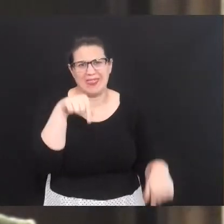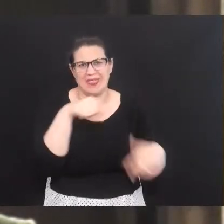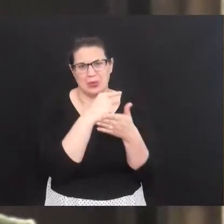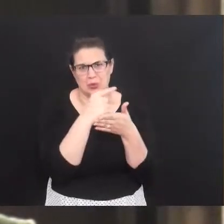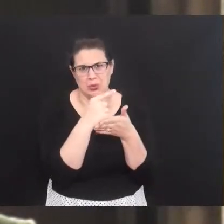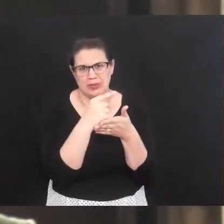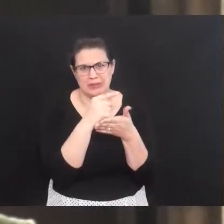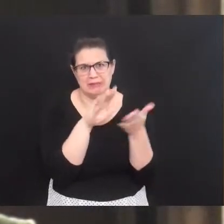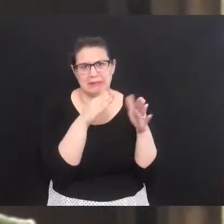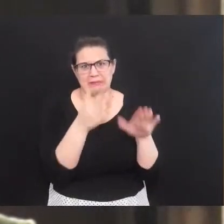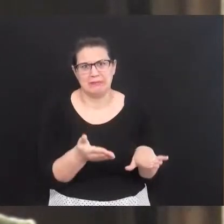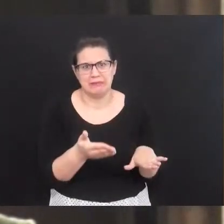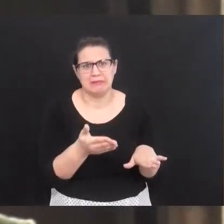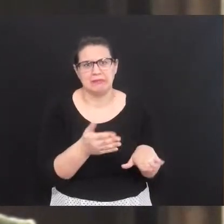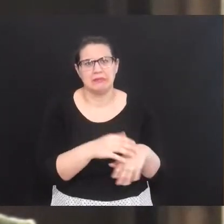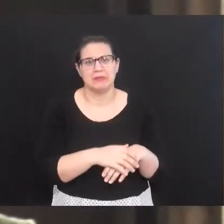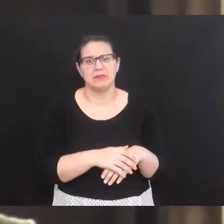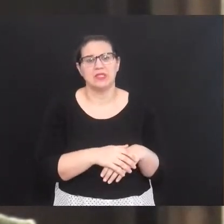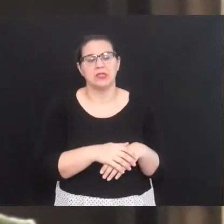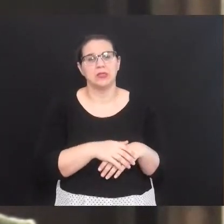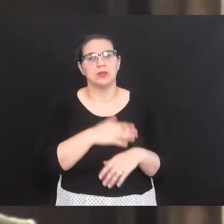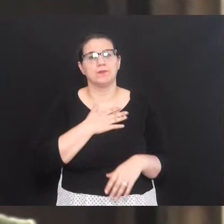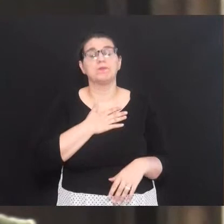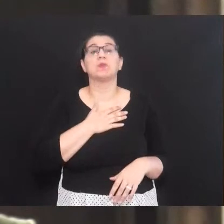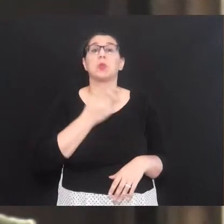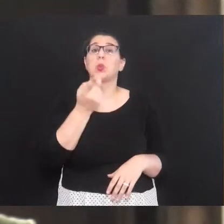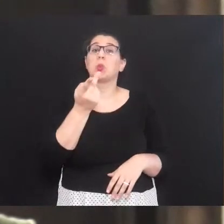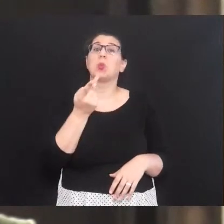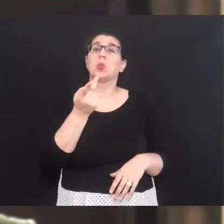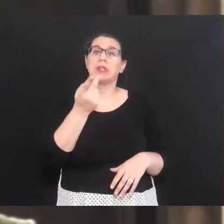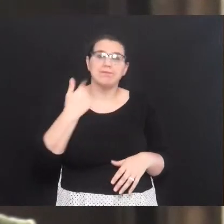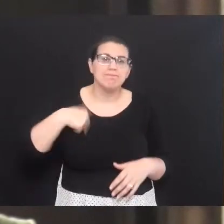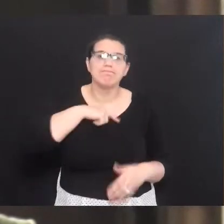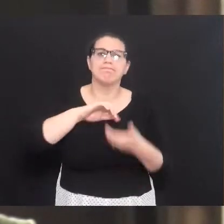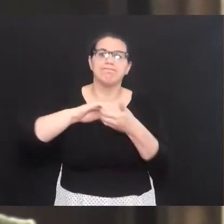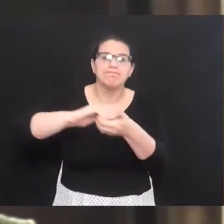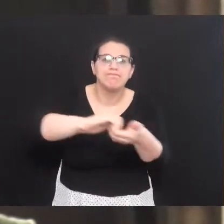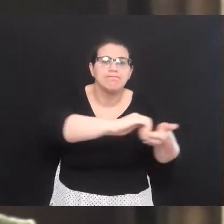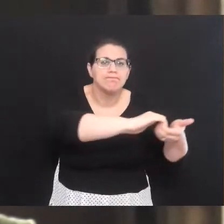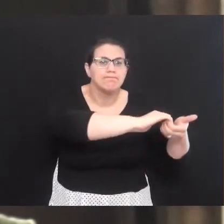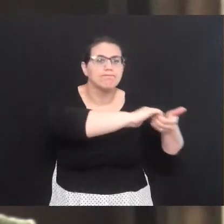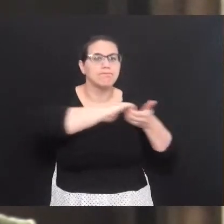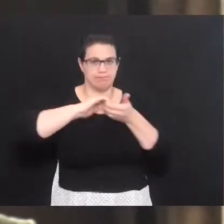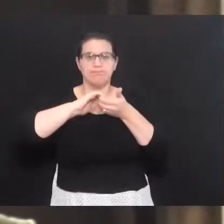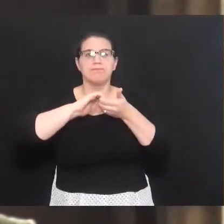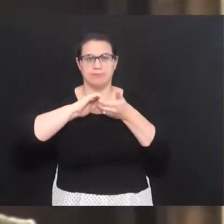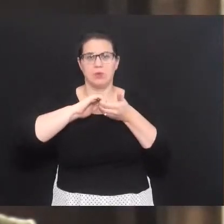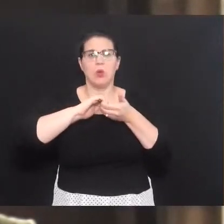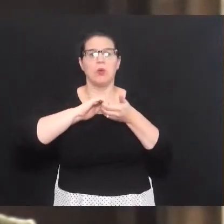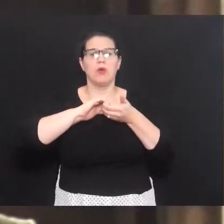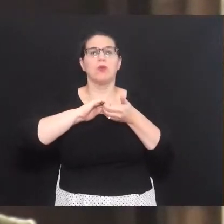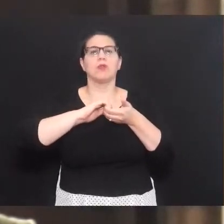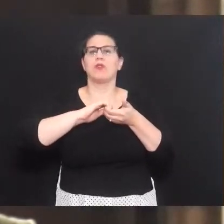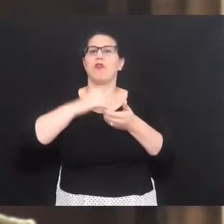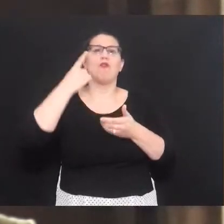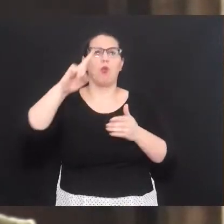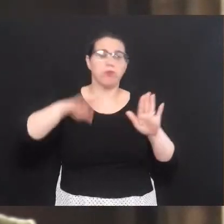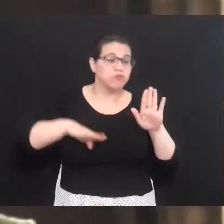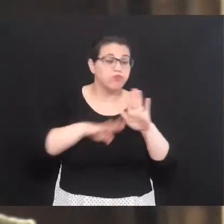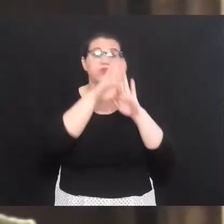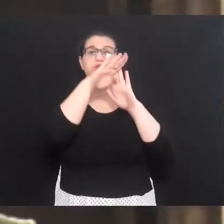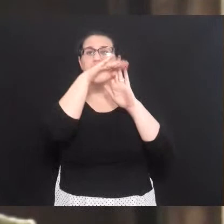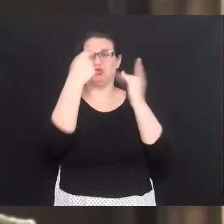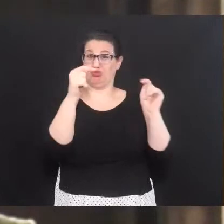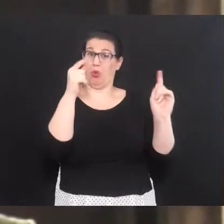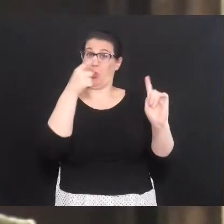we continue to try to work together, stay together to reduce the rate of growth and